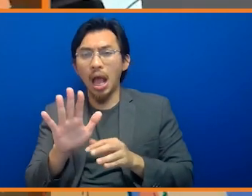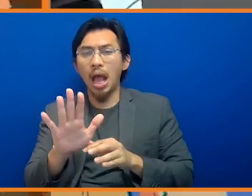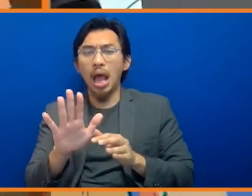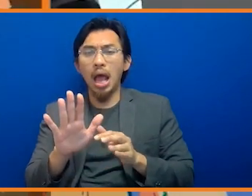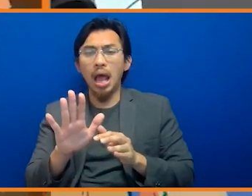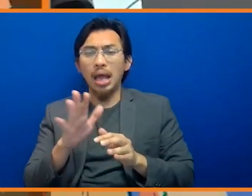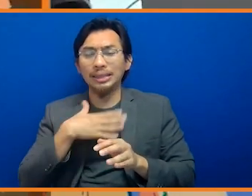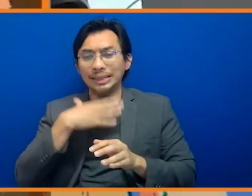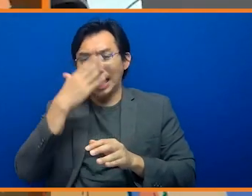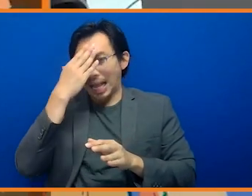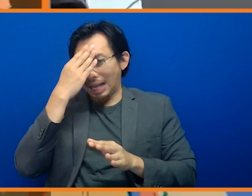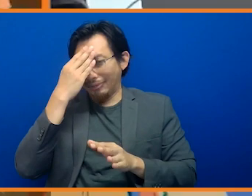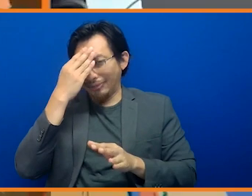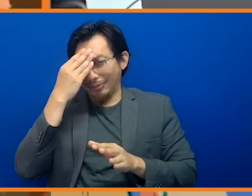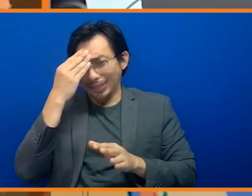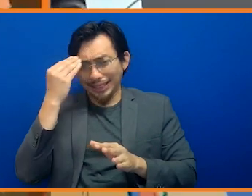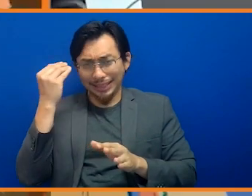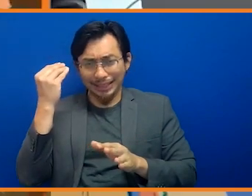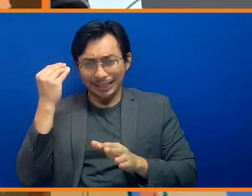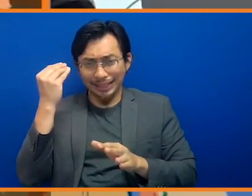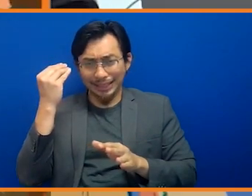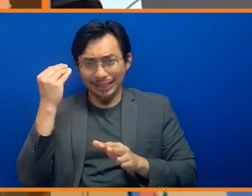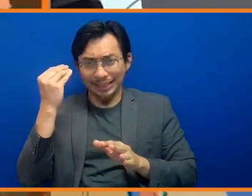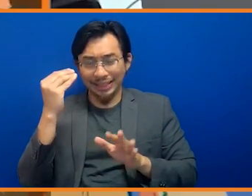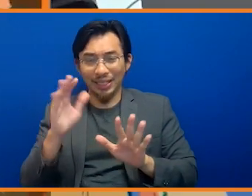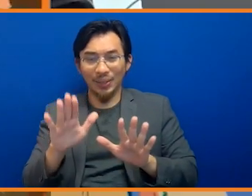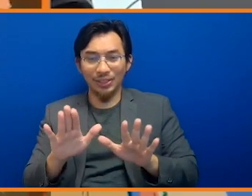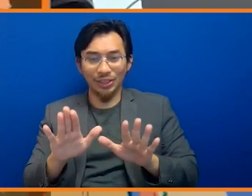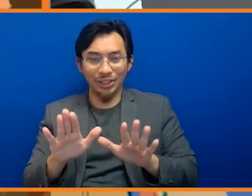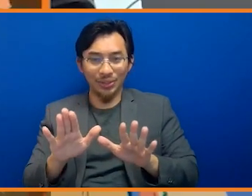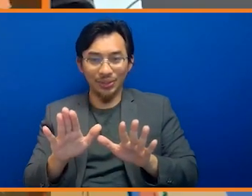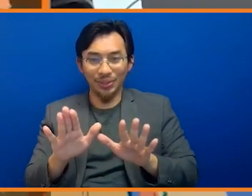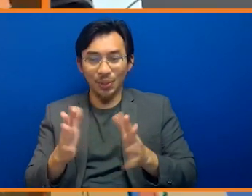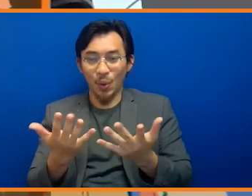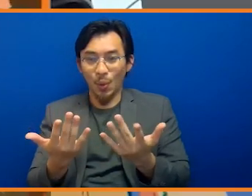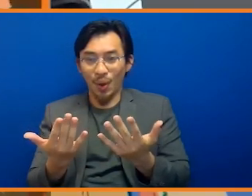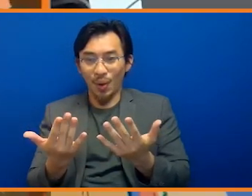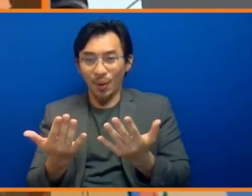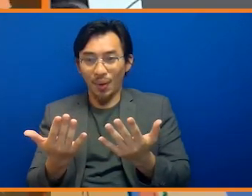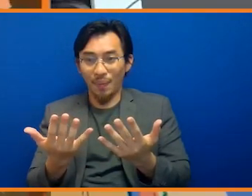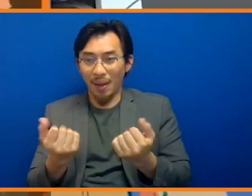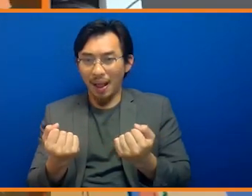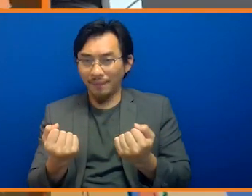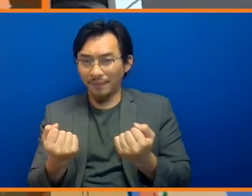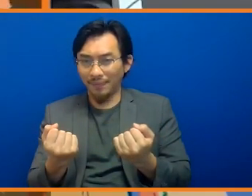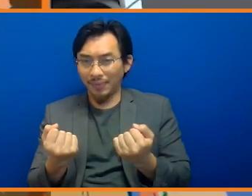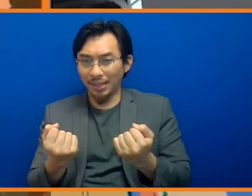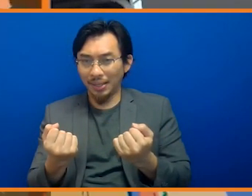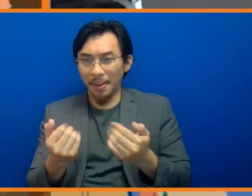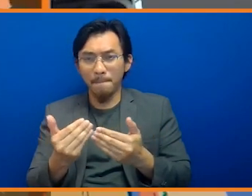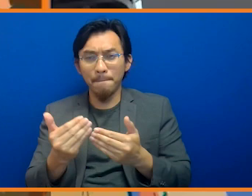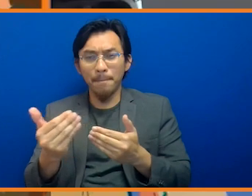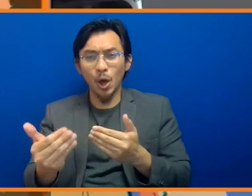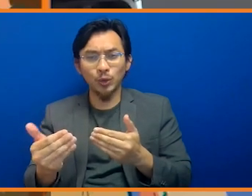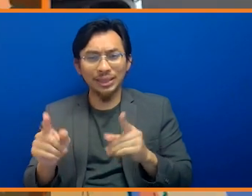Again. I almost forgot. Okay, I almost forgot. Wait a minute. Okay, we have a post test.